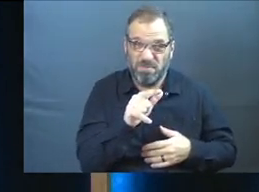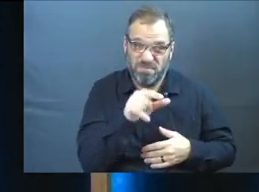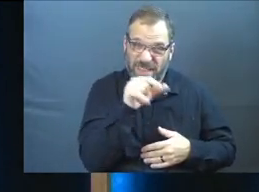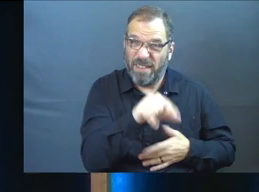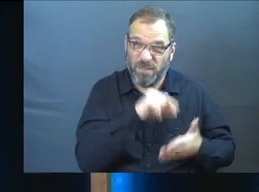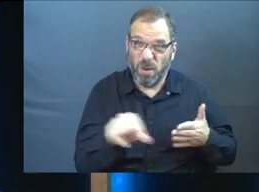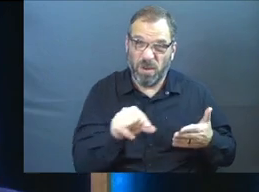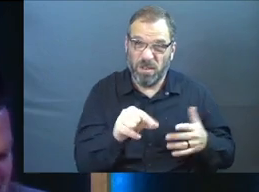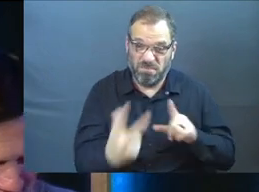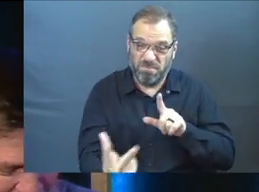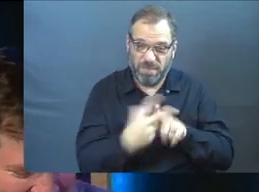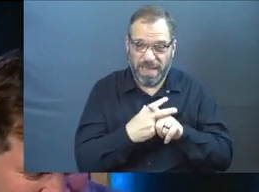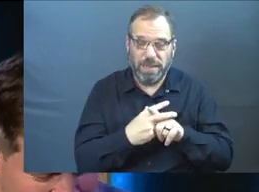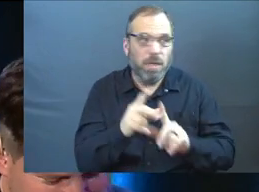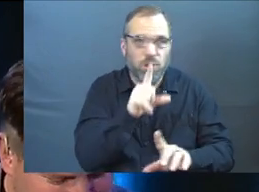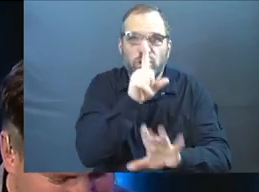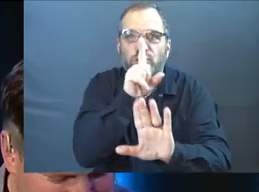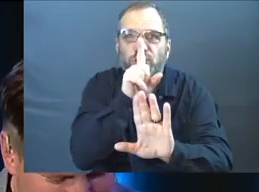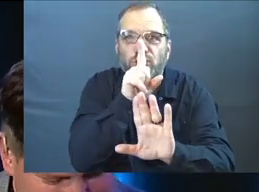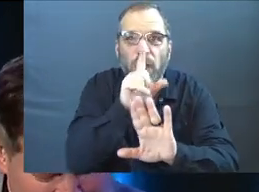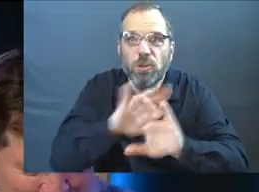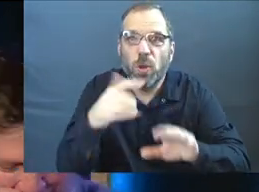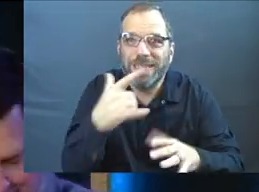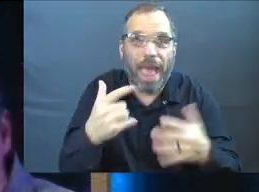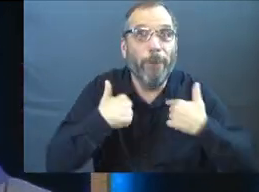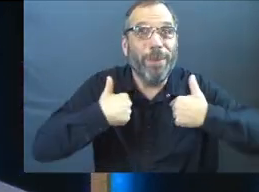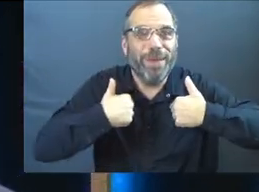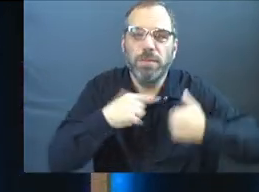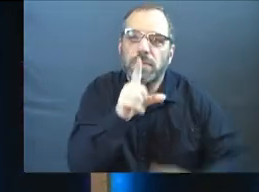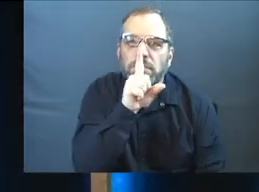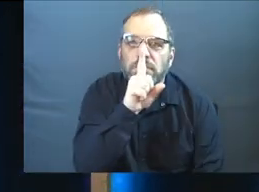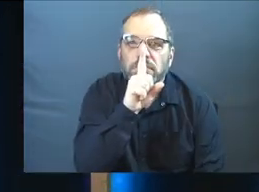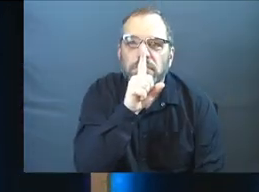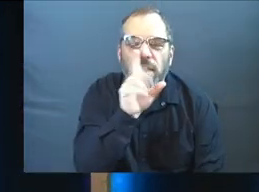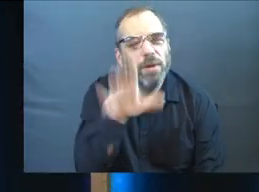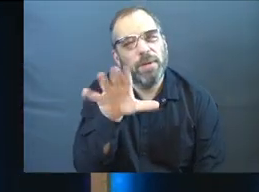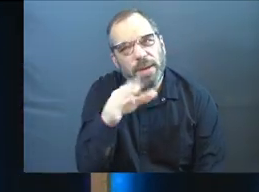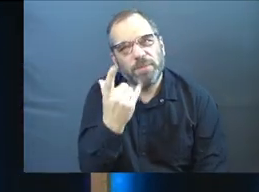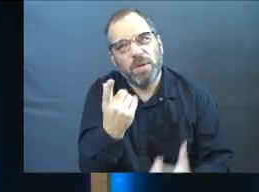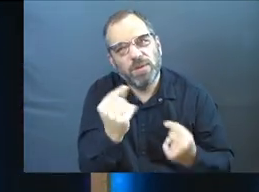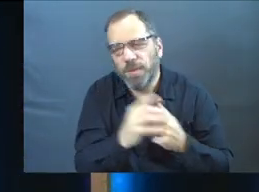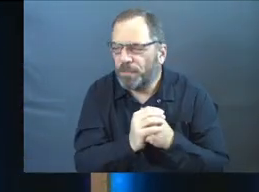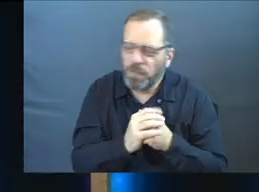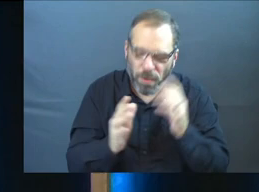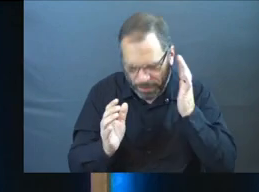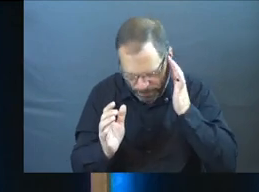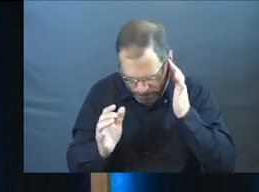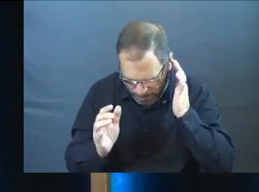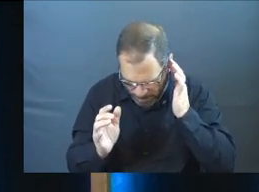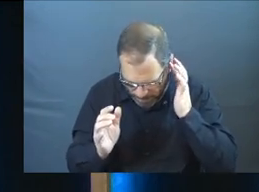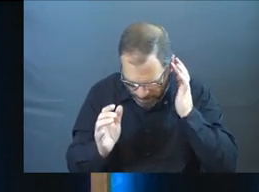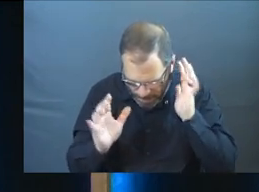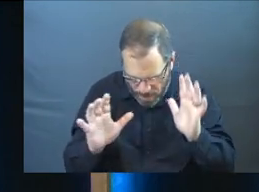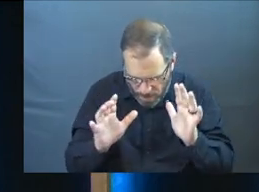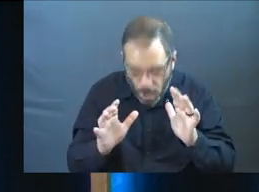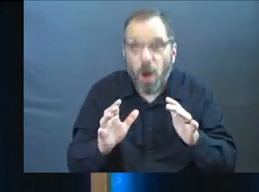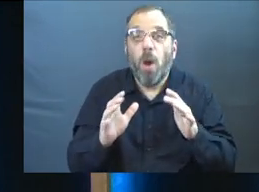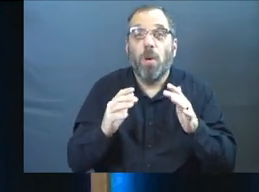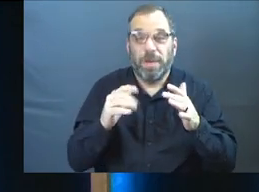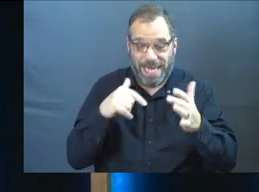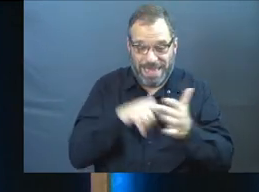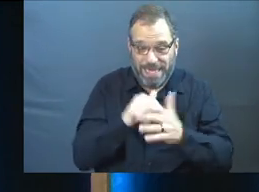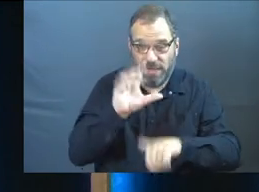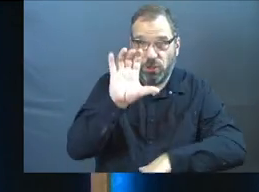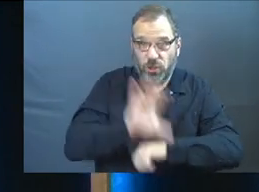Whoo! Don't admit that out loud. Don't do it. So what we're gonna do, okay, so the rest of